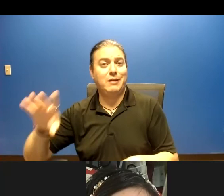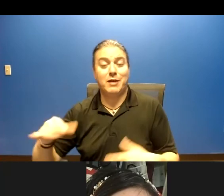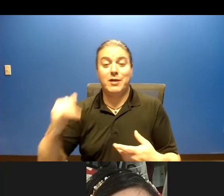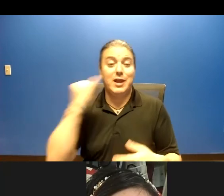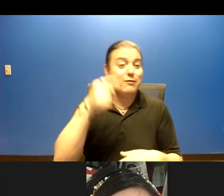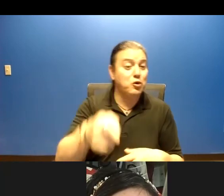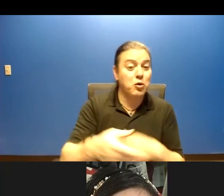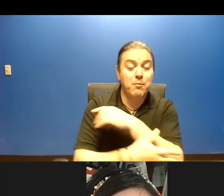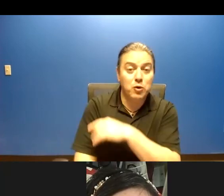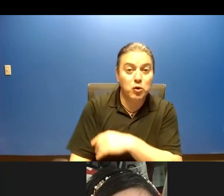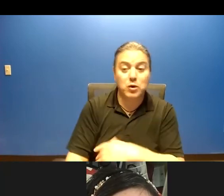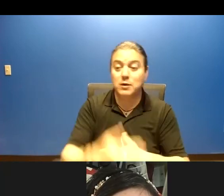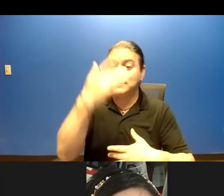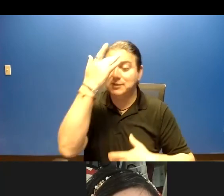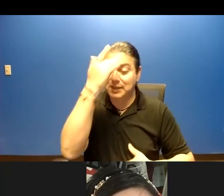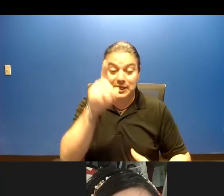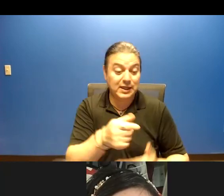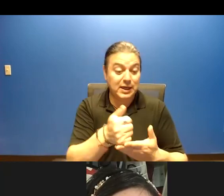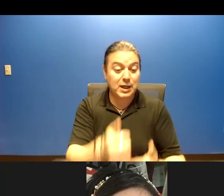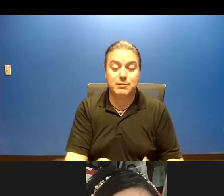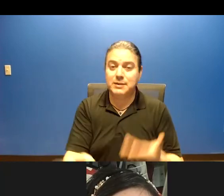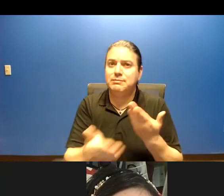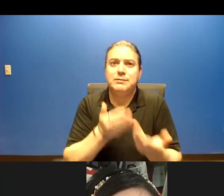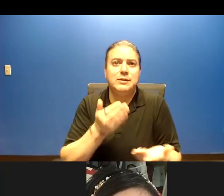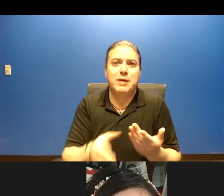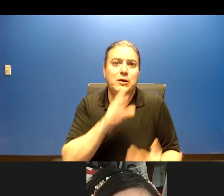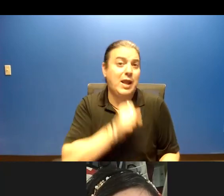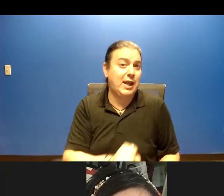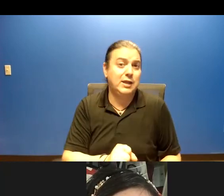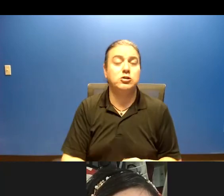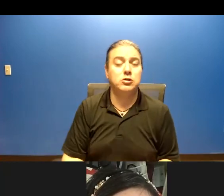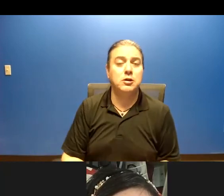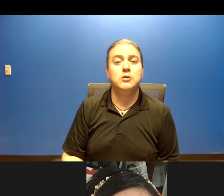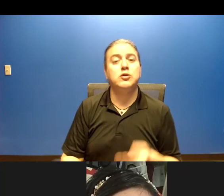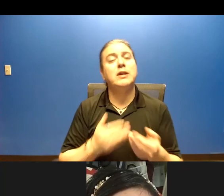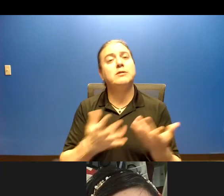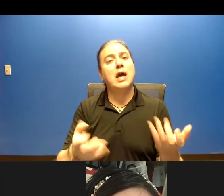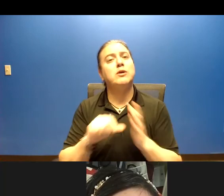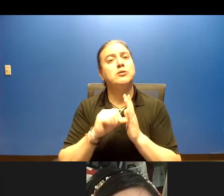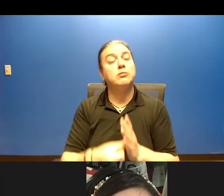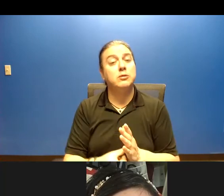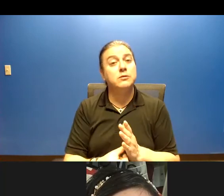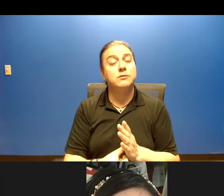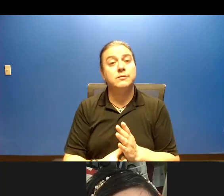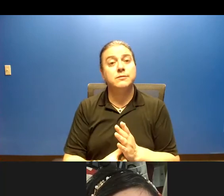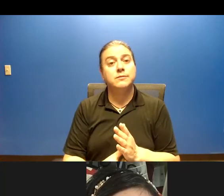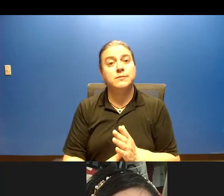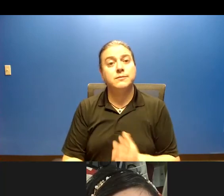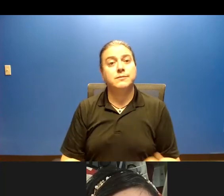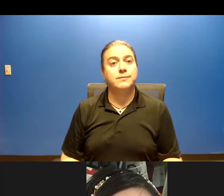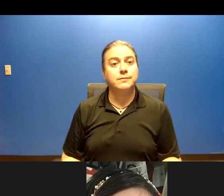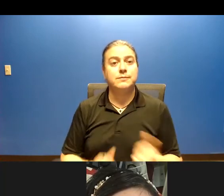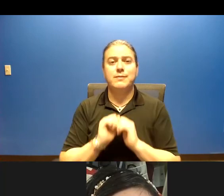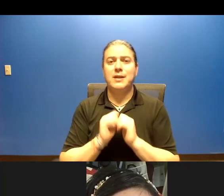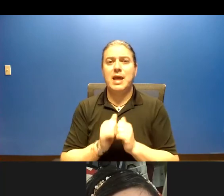help. So I just like to impress upon everyone that the way we